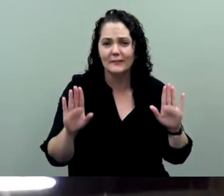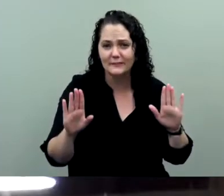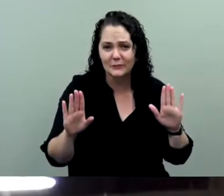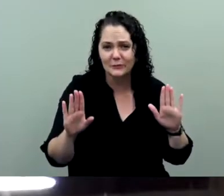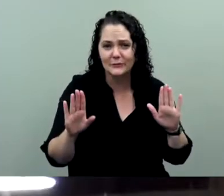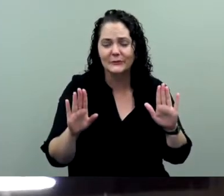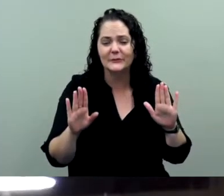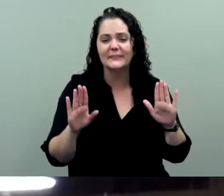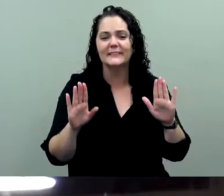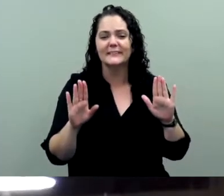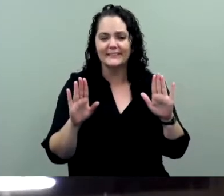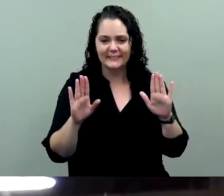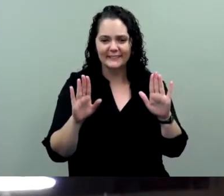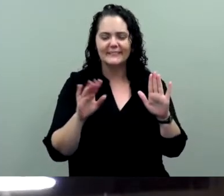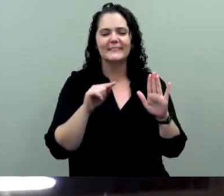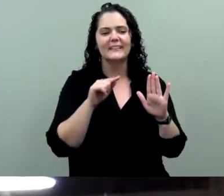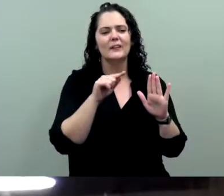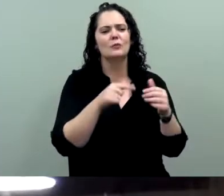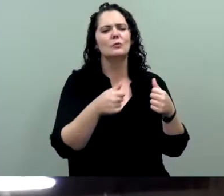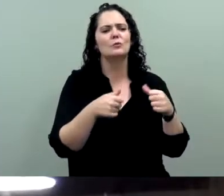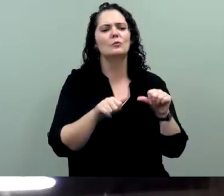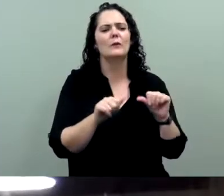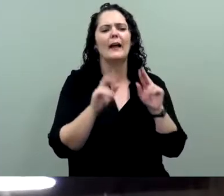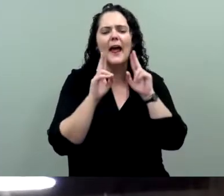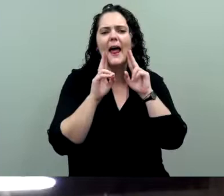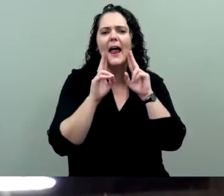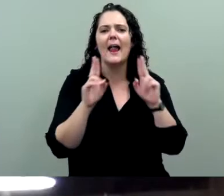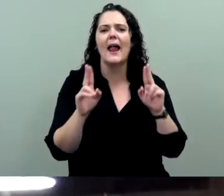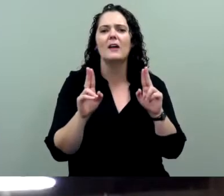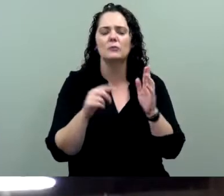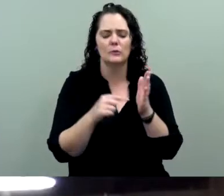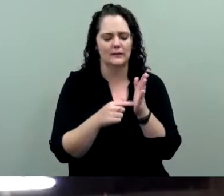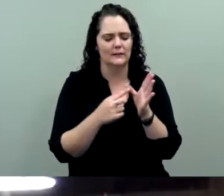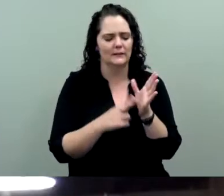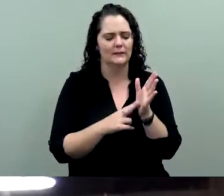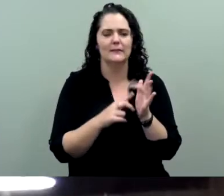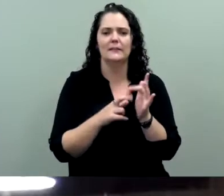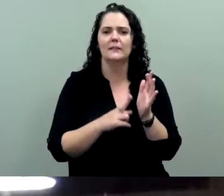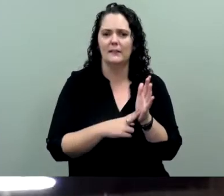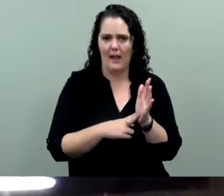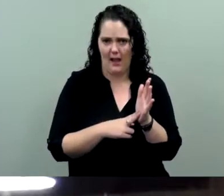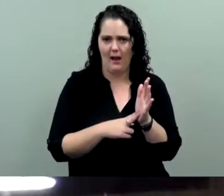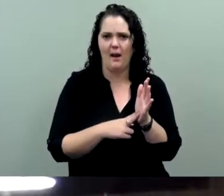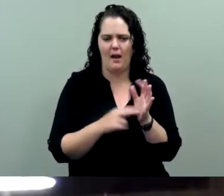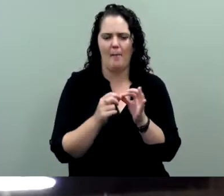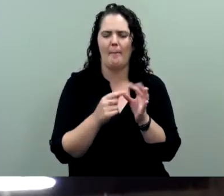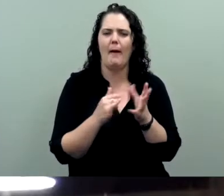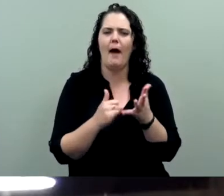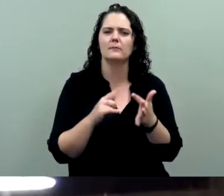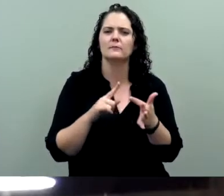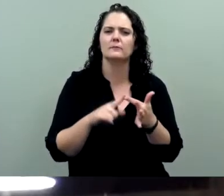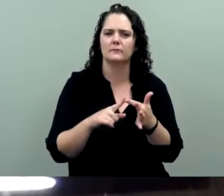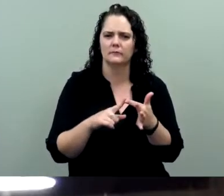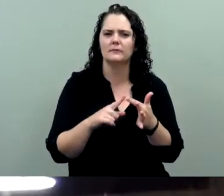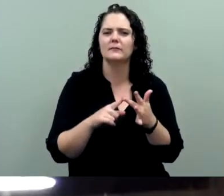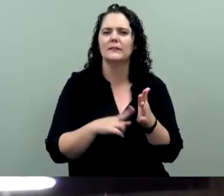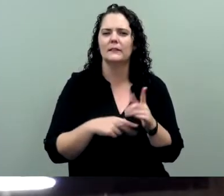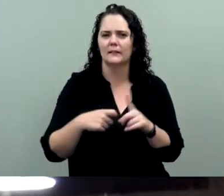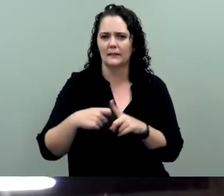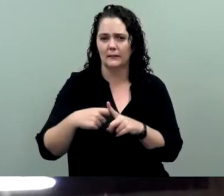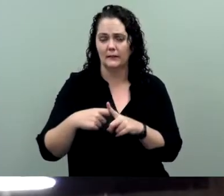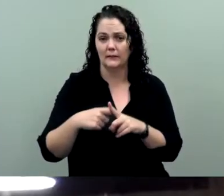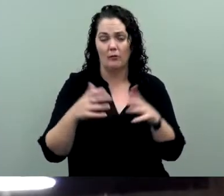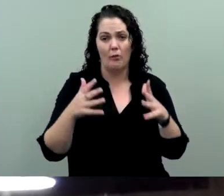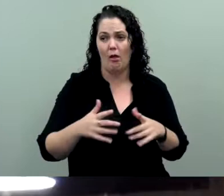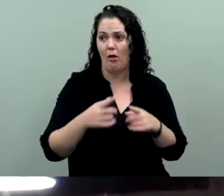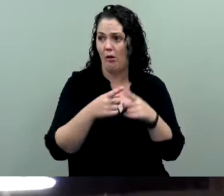method of making a natural tannin based ink that a lot of people aren't very aware of. Avocados,